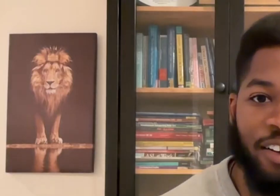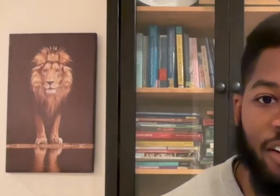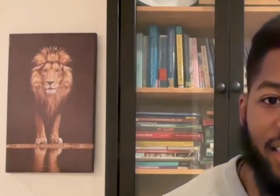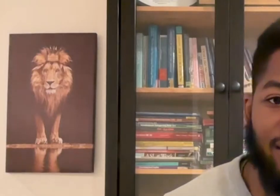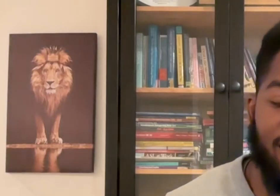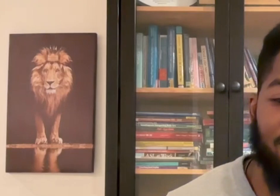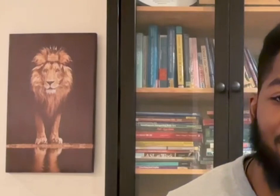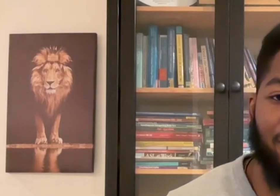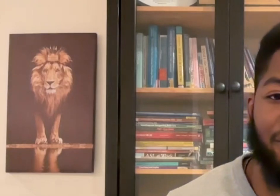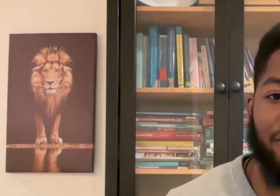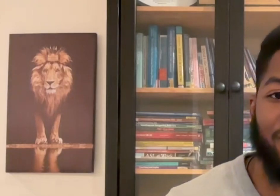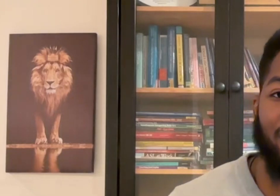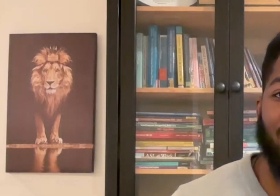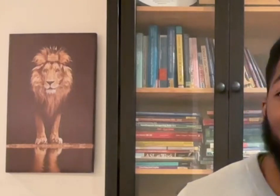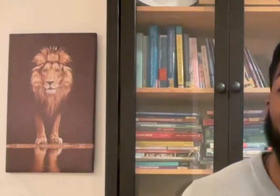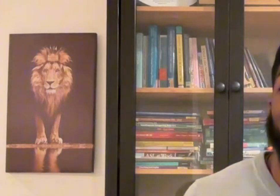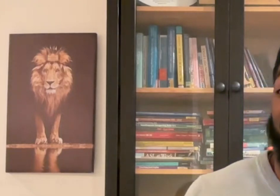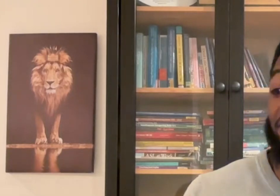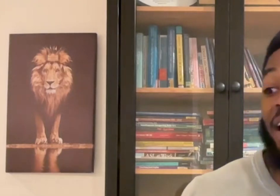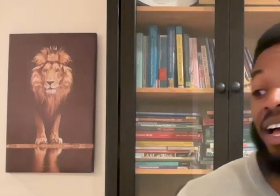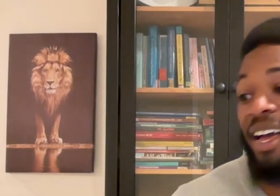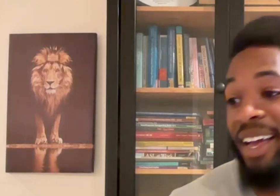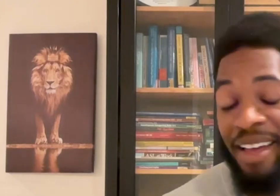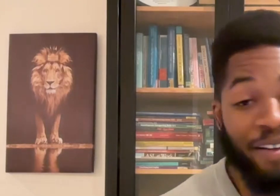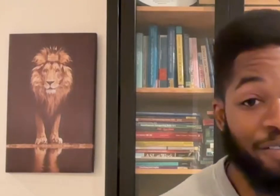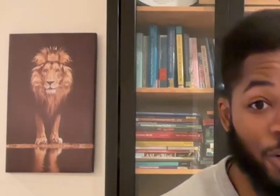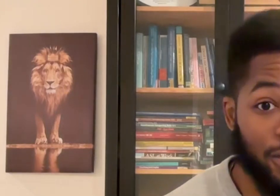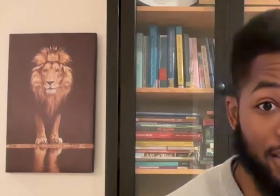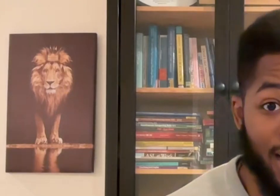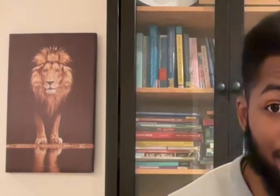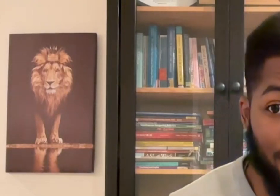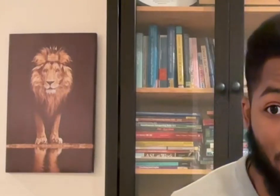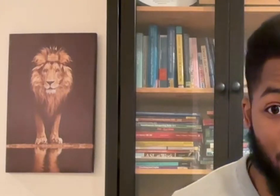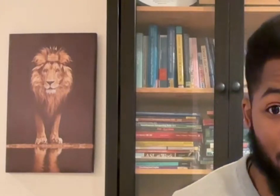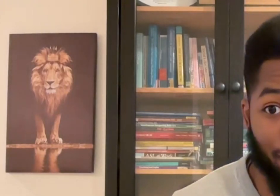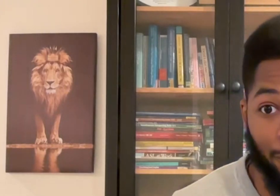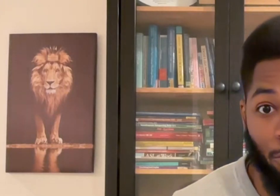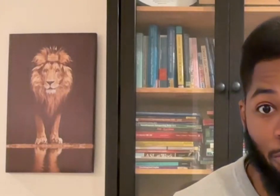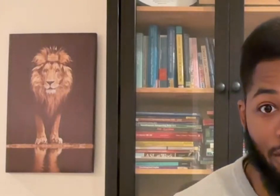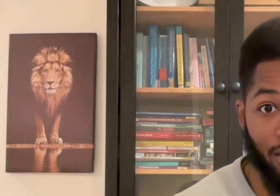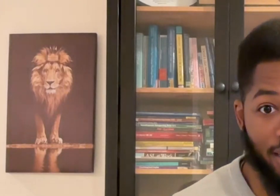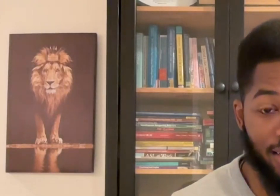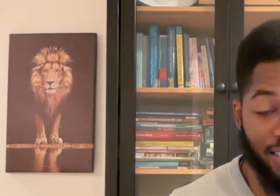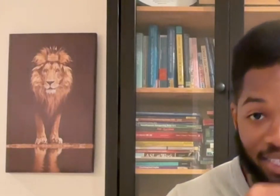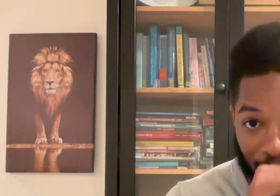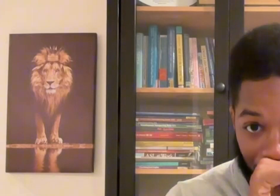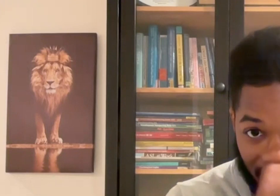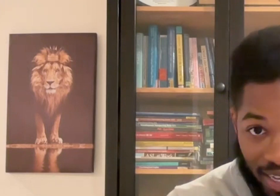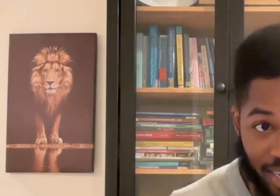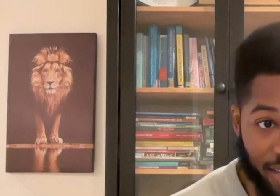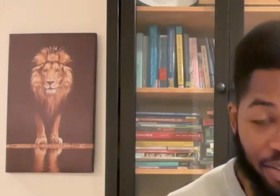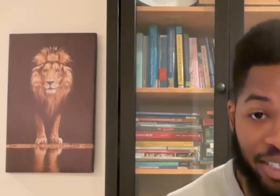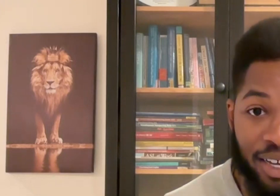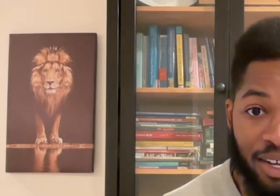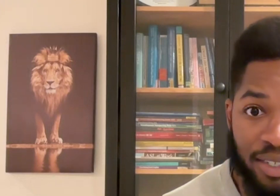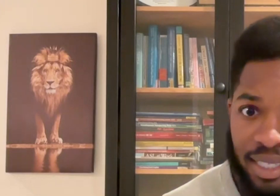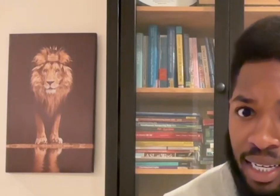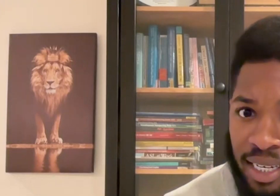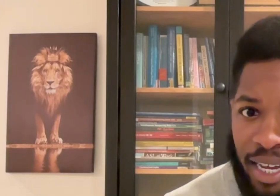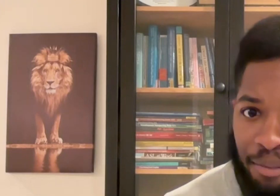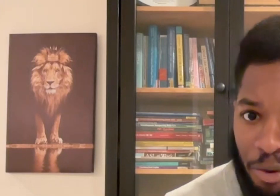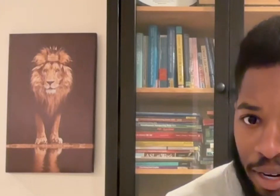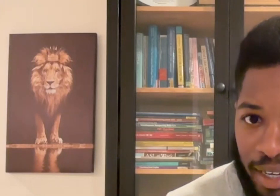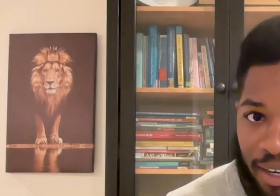Hi, how you doing? This is my first time interpreting for this company. I know it's